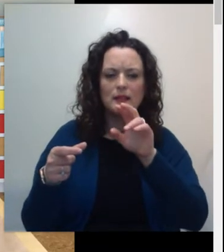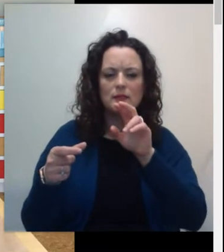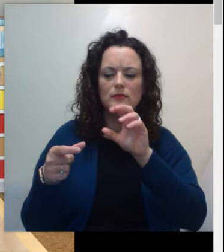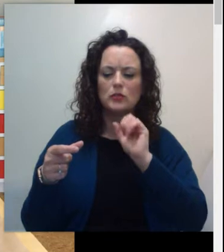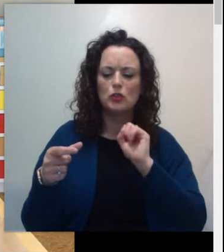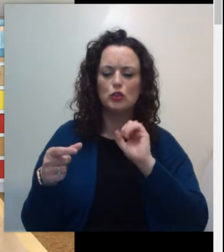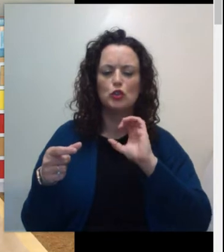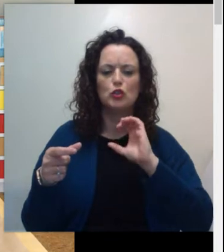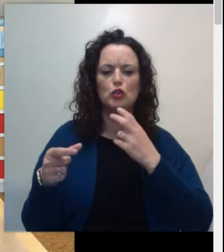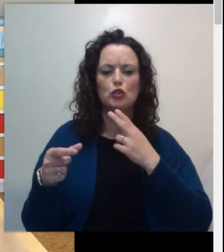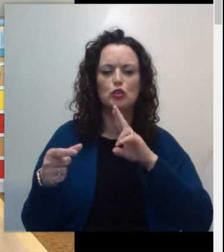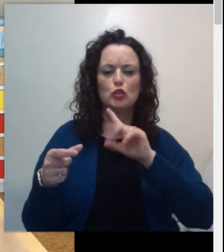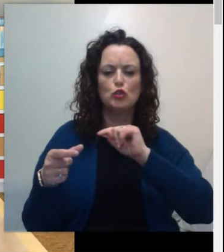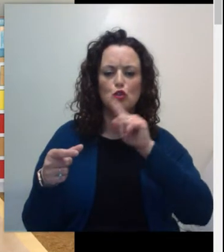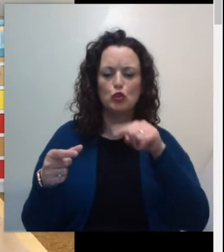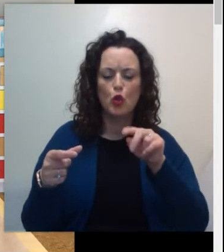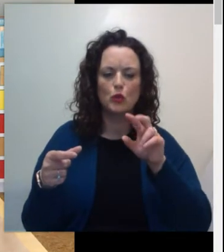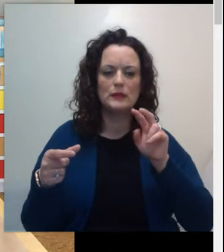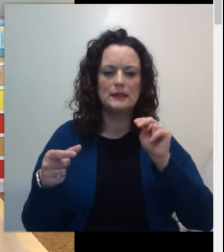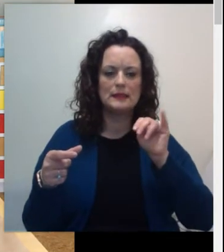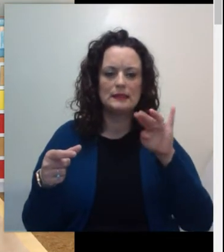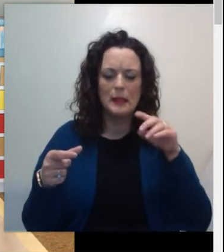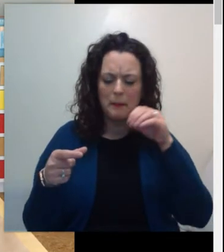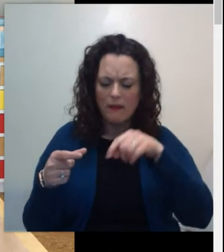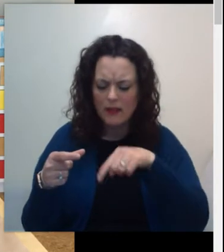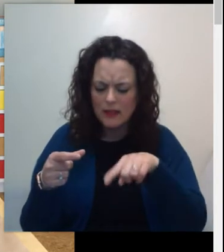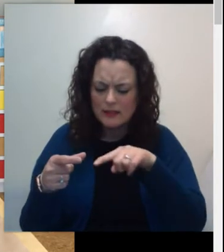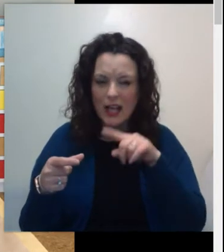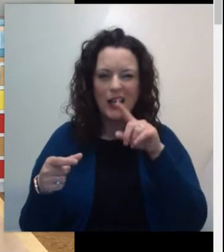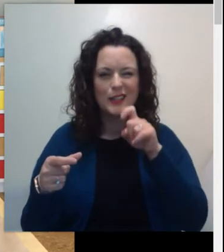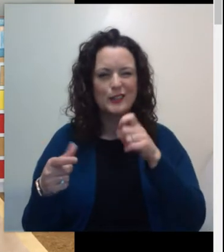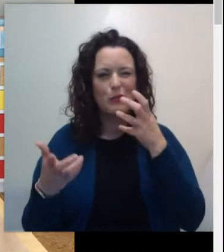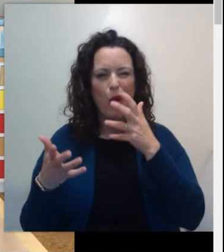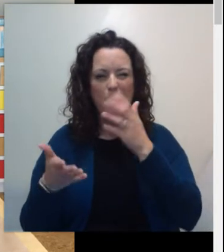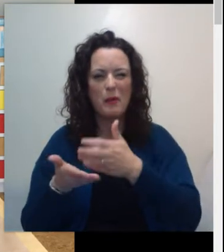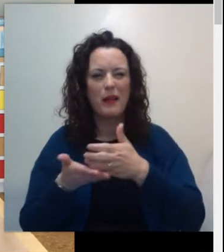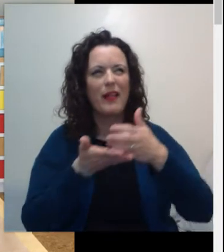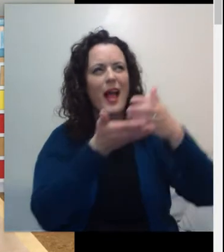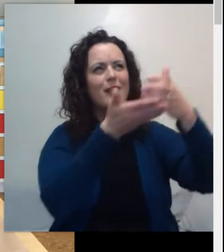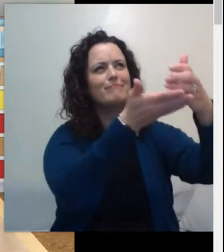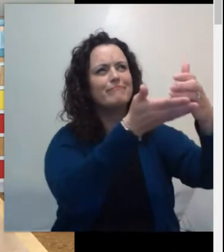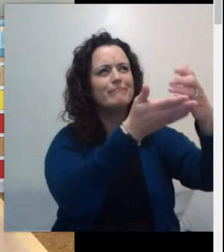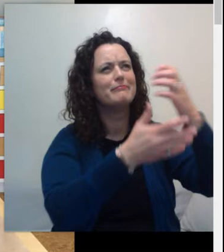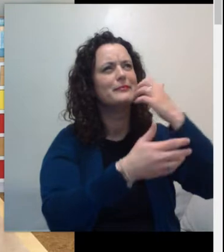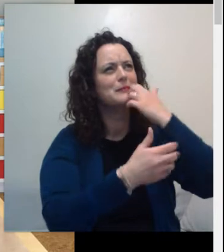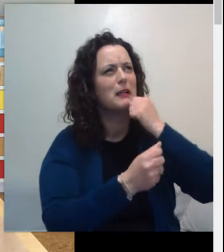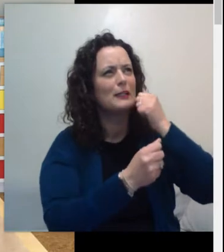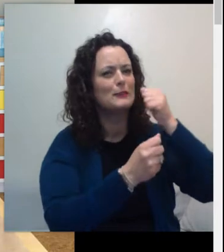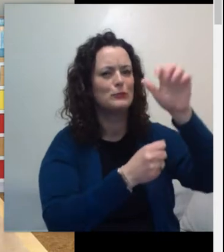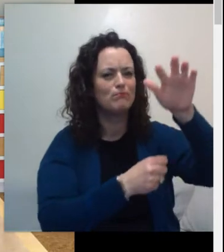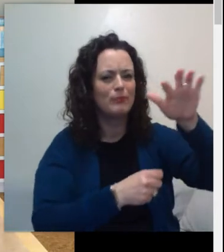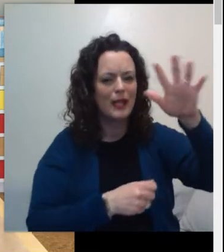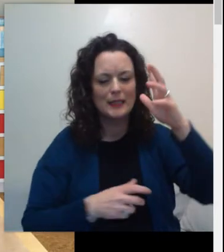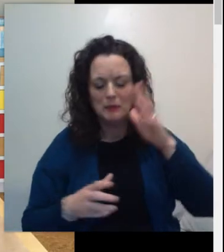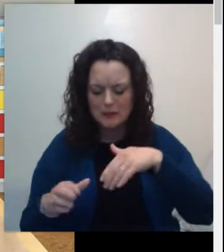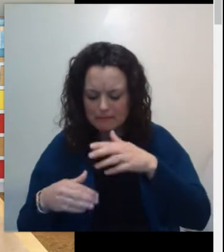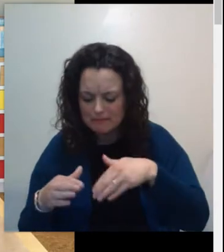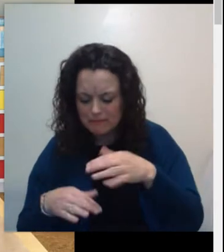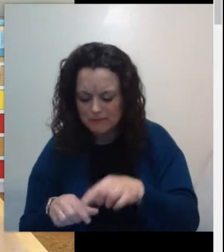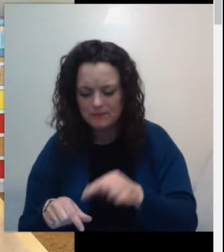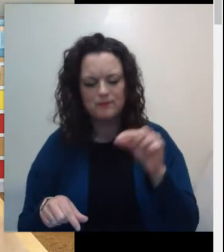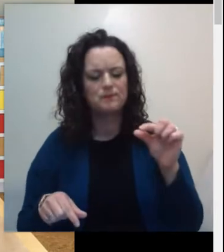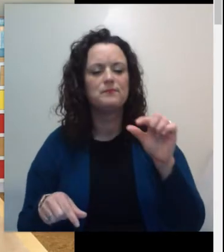should probably put it someplace a little bit more special. Let's see. That's the nib I usually